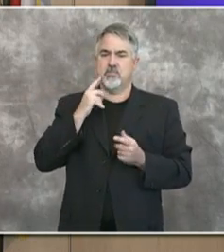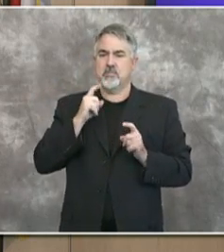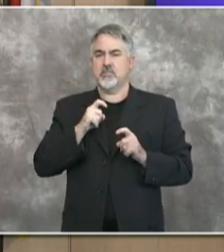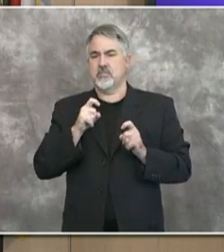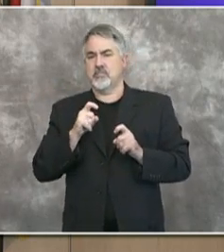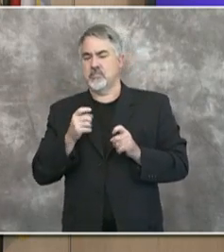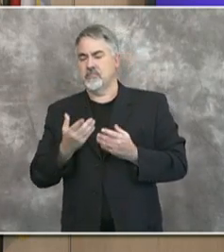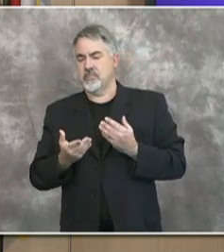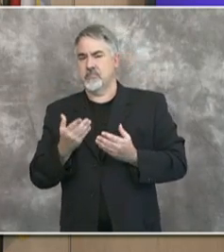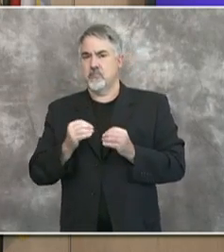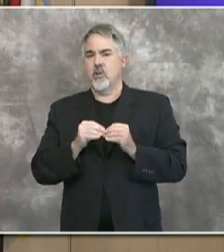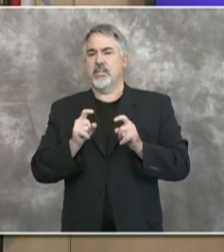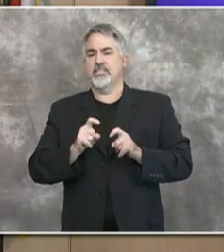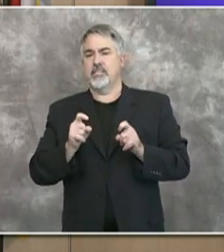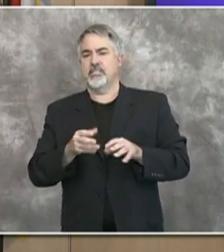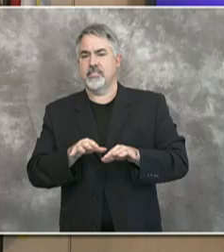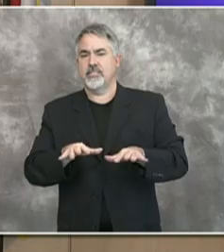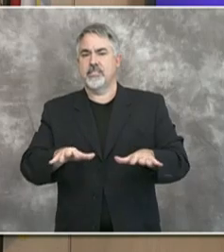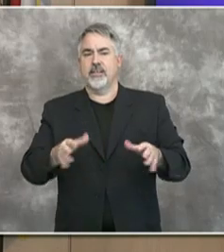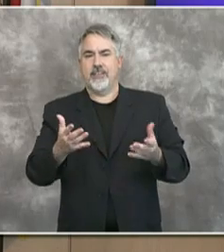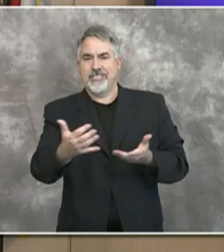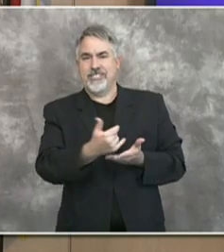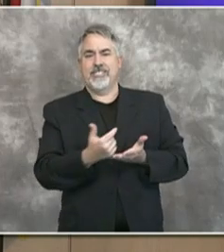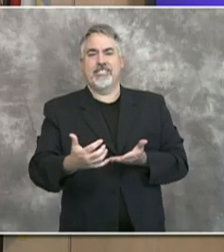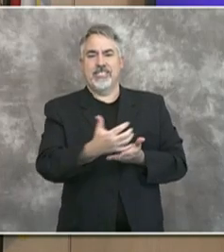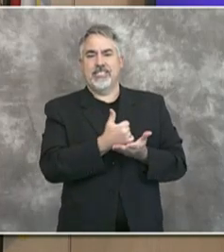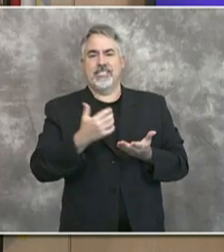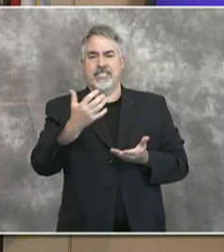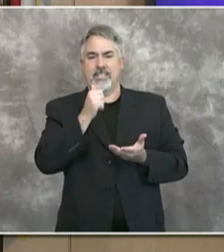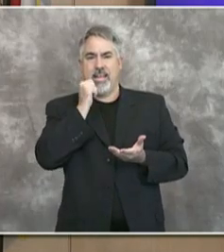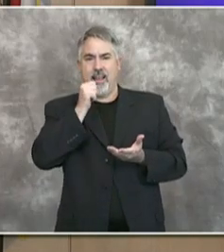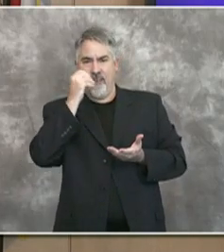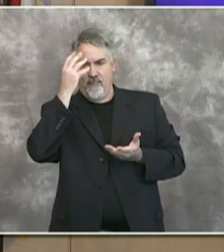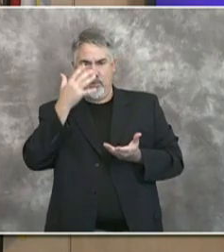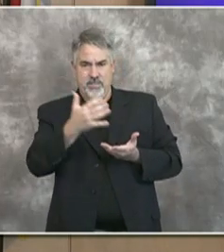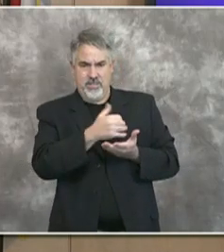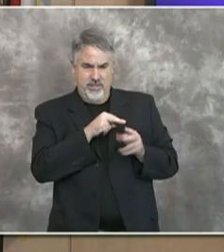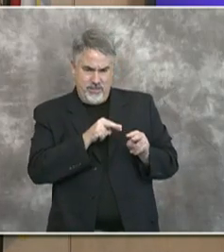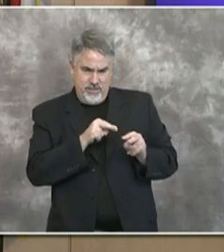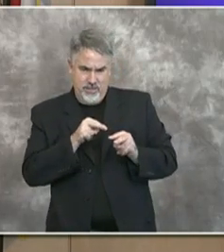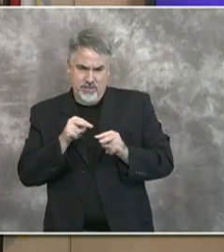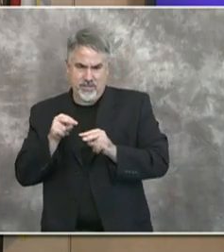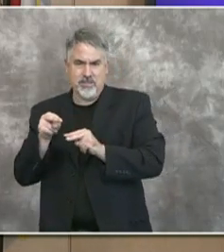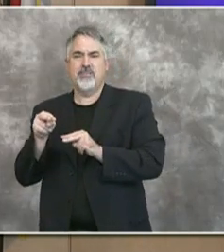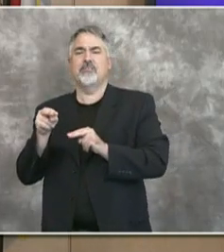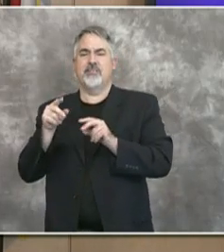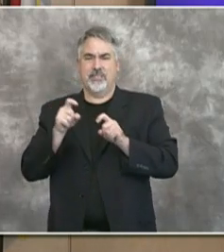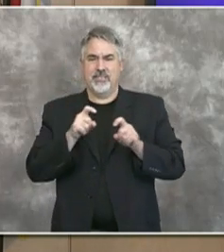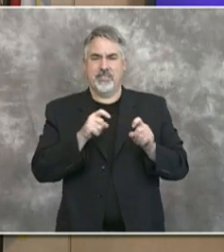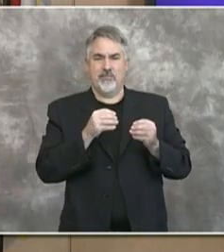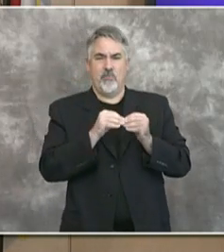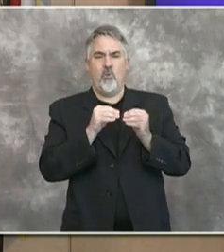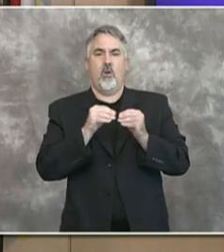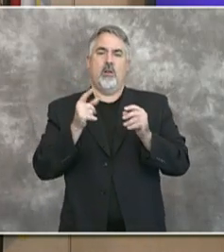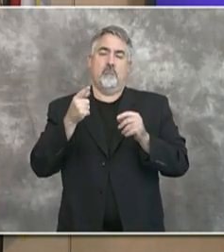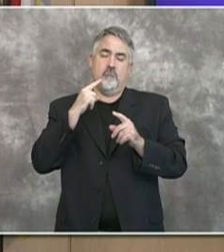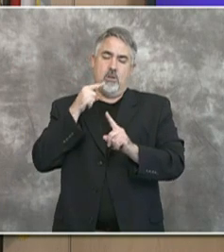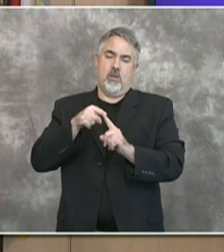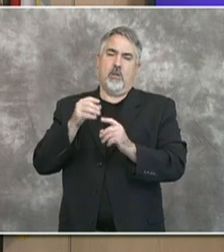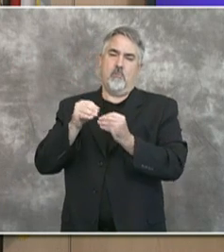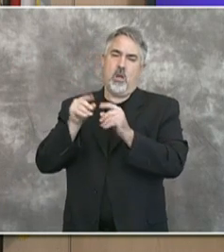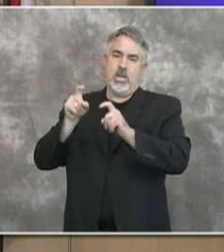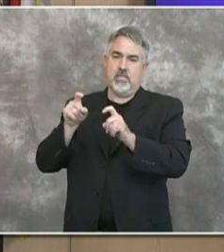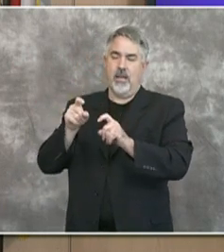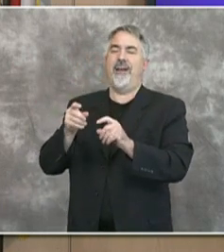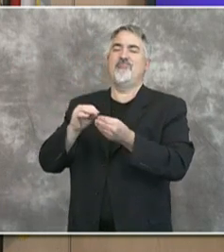our charts to try and show this on a daily basis and track this trajectory. Additionally, in an effort to present you relevant and